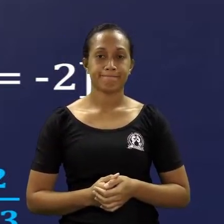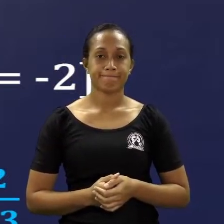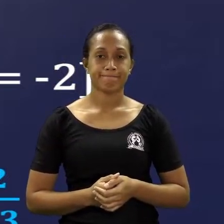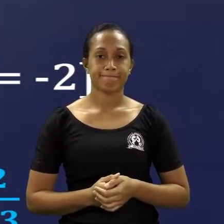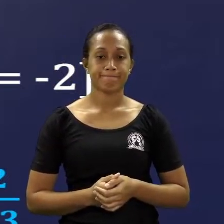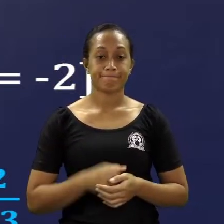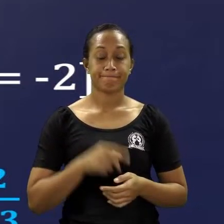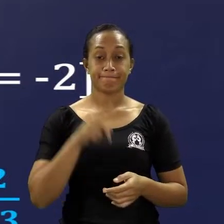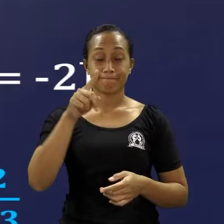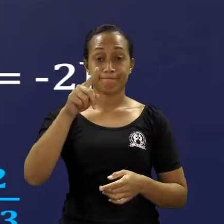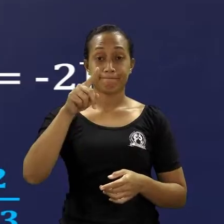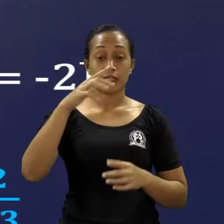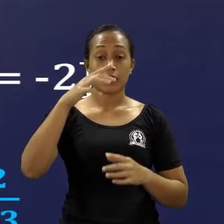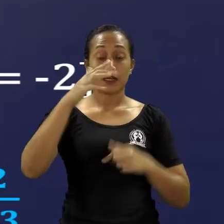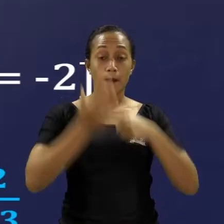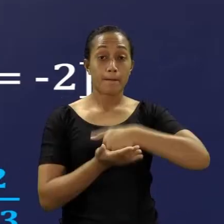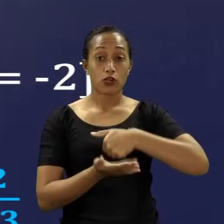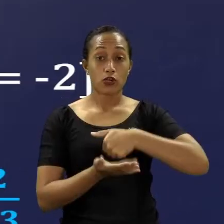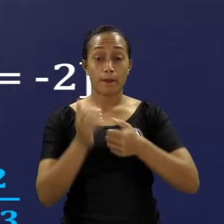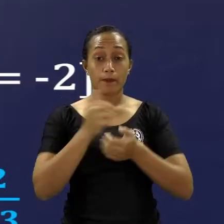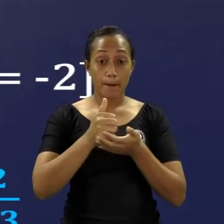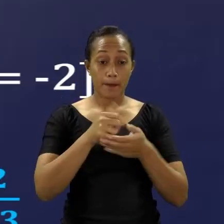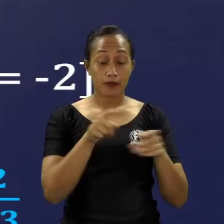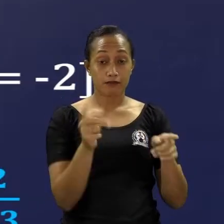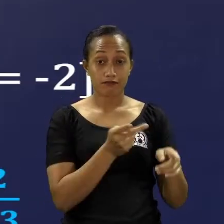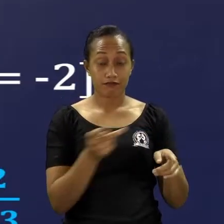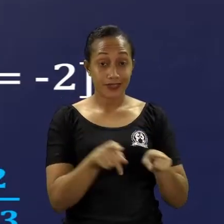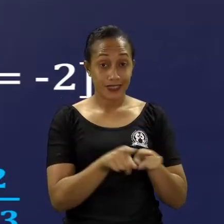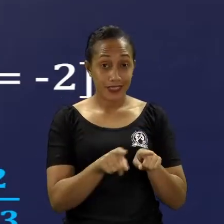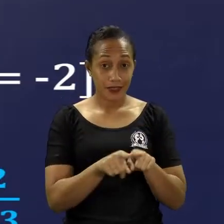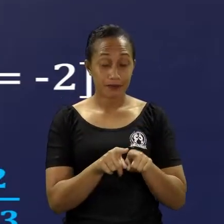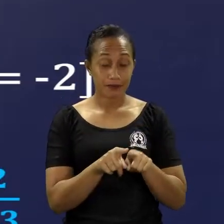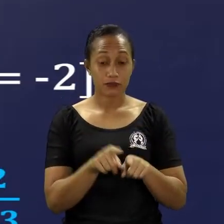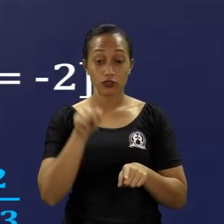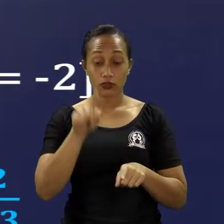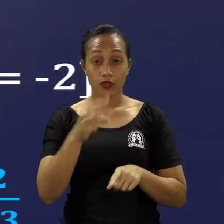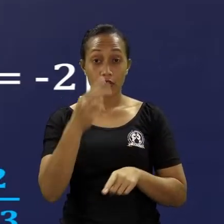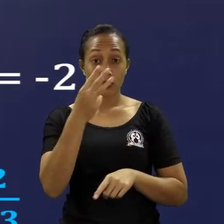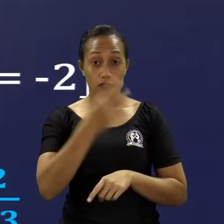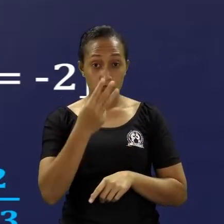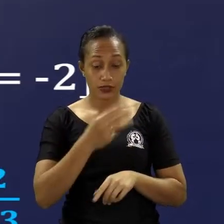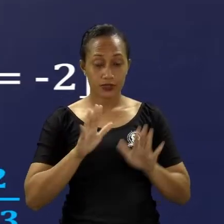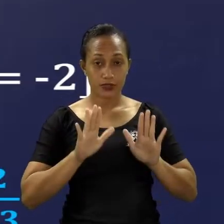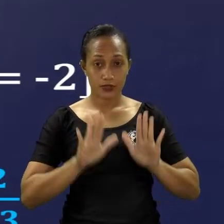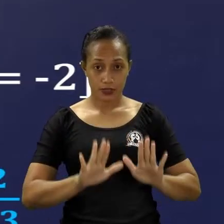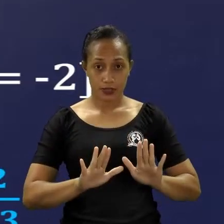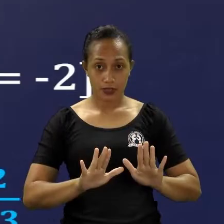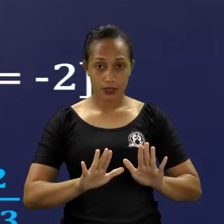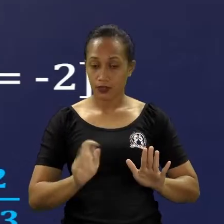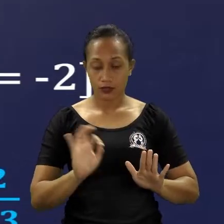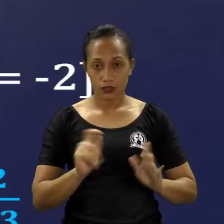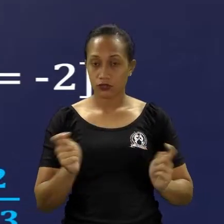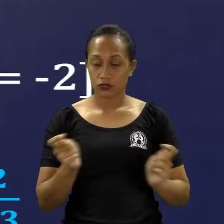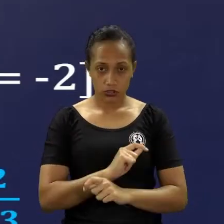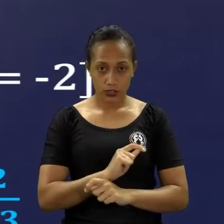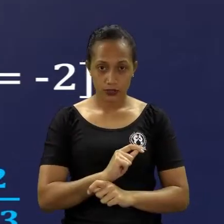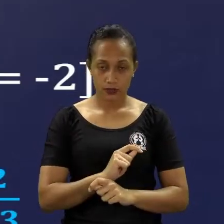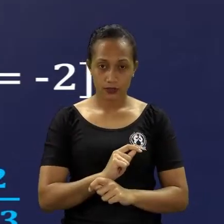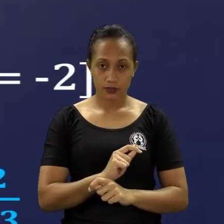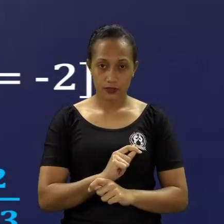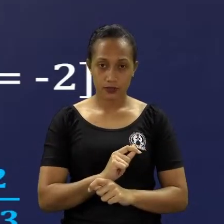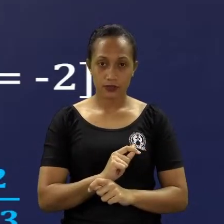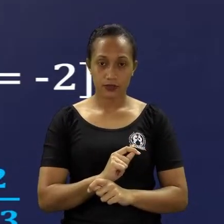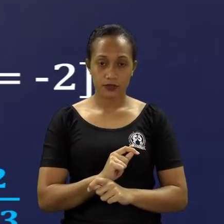Since the denominators are the same, so this 13 remains as the denominator